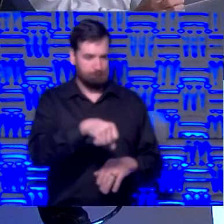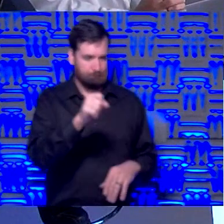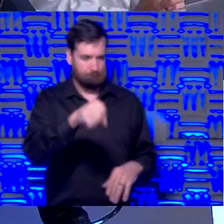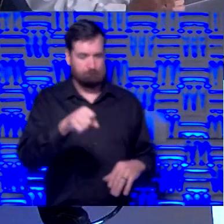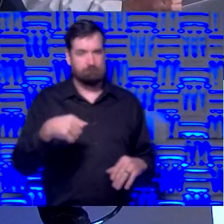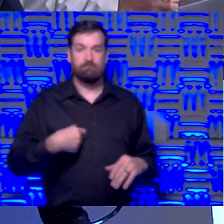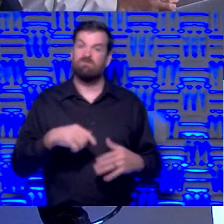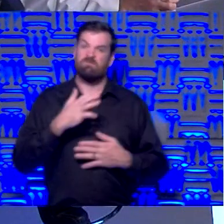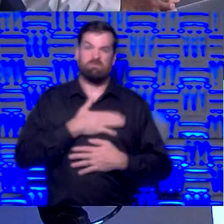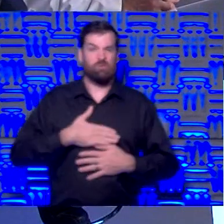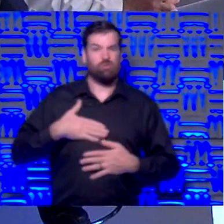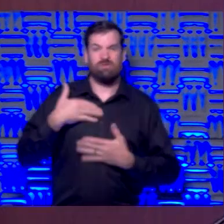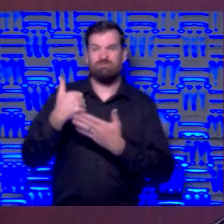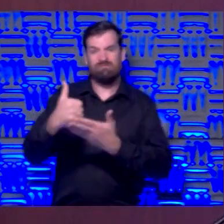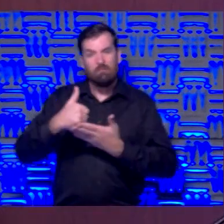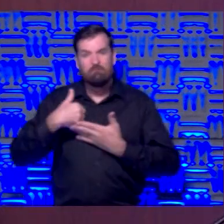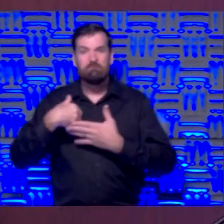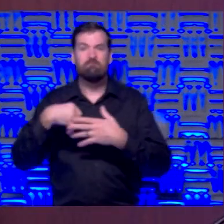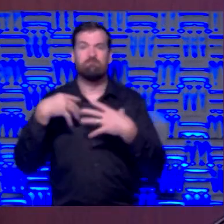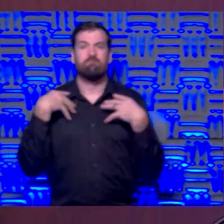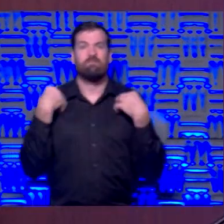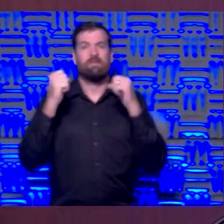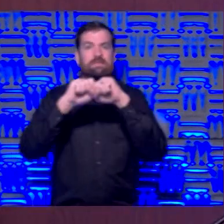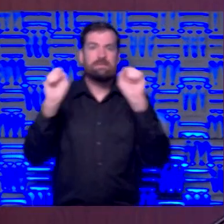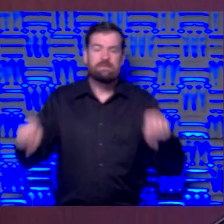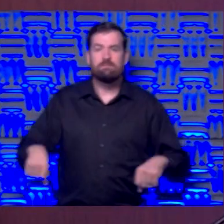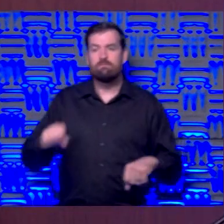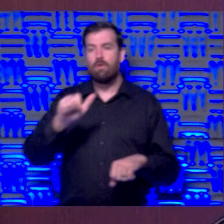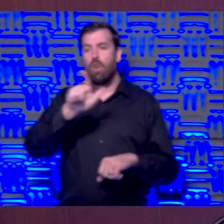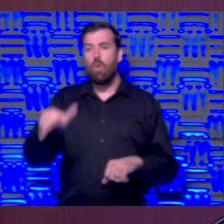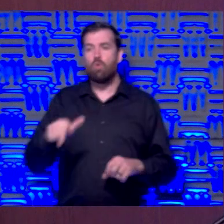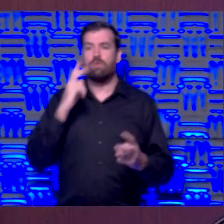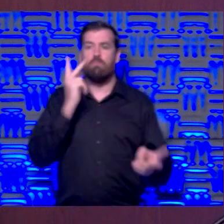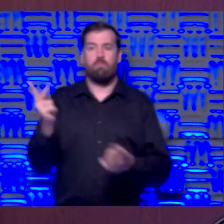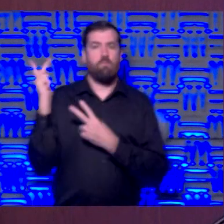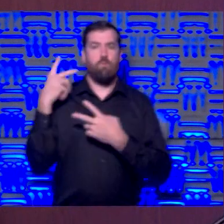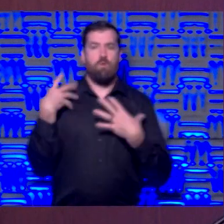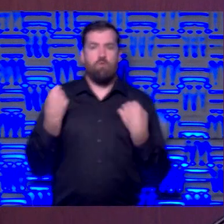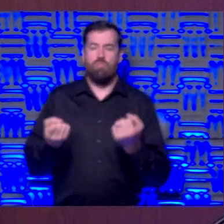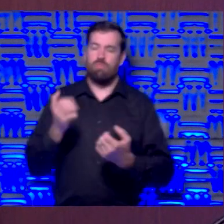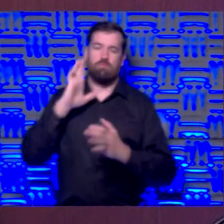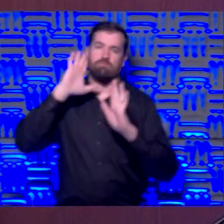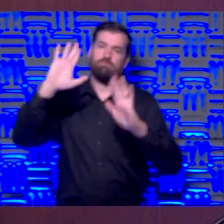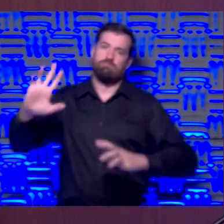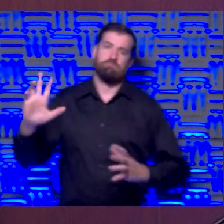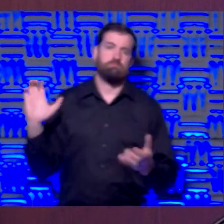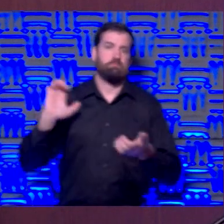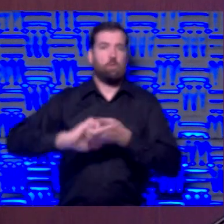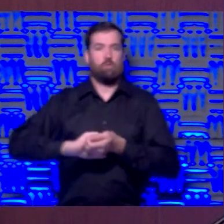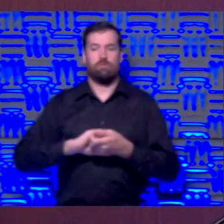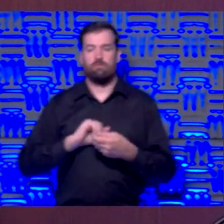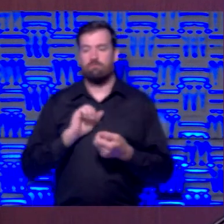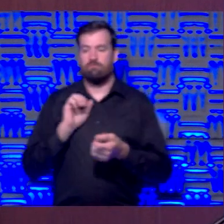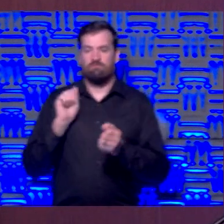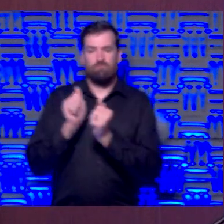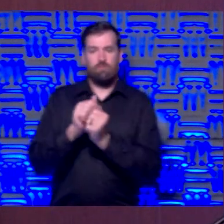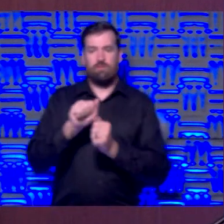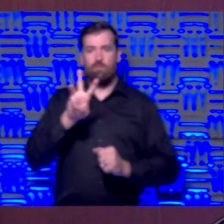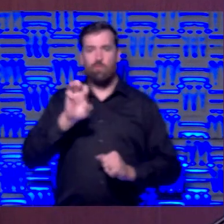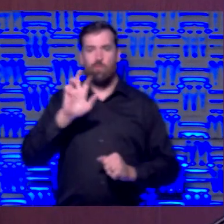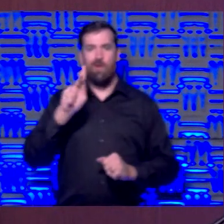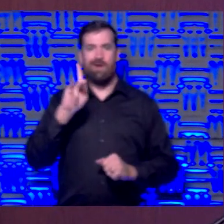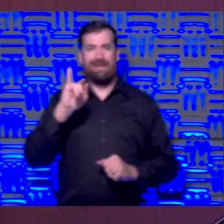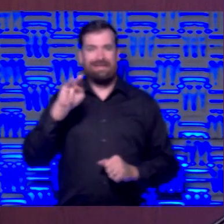I really appreciate the help of the health system of Lawrence Memorial Health, who's been a great partner as well, working with our Watkins Clinic